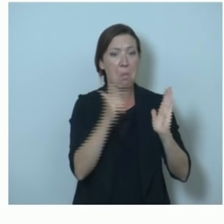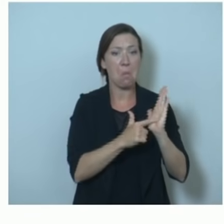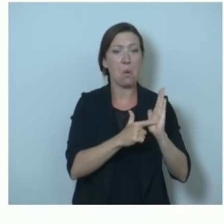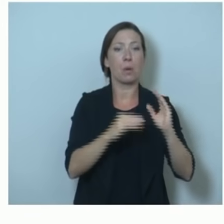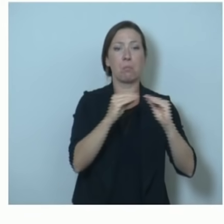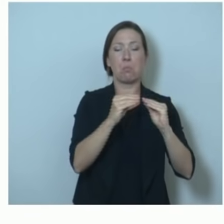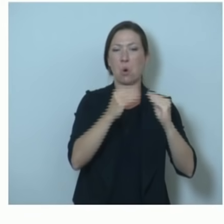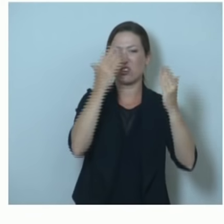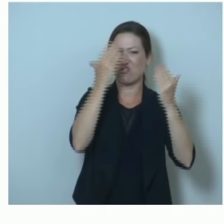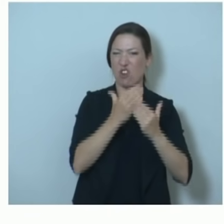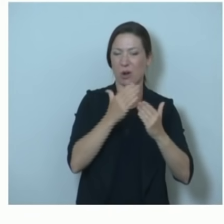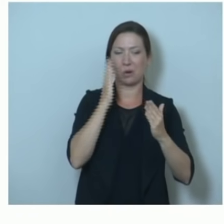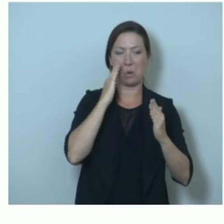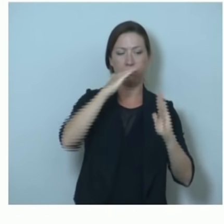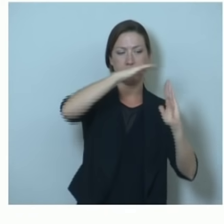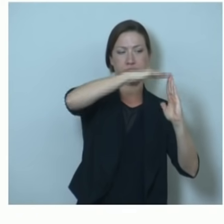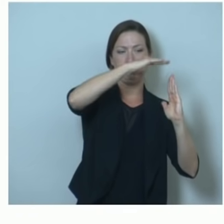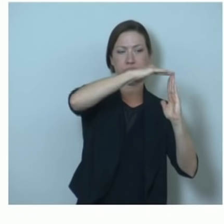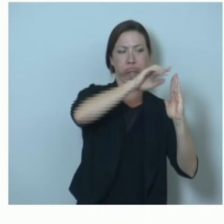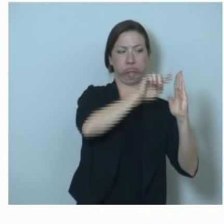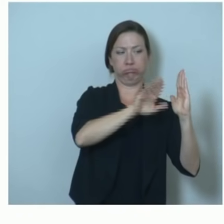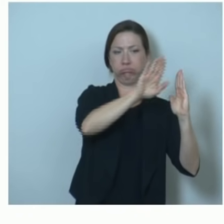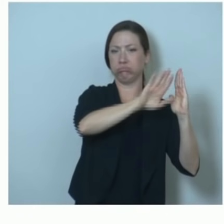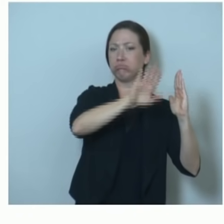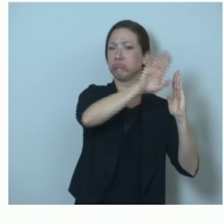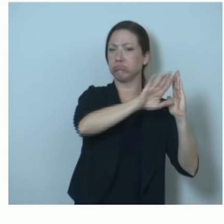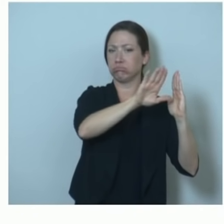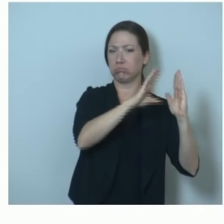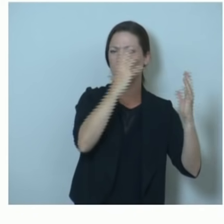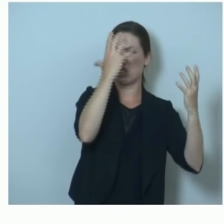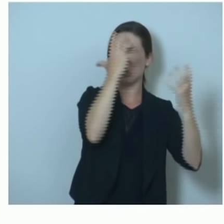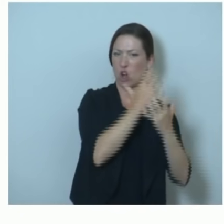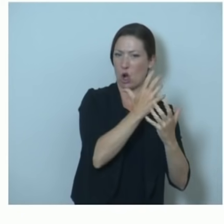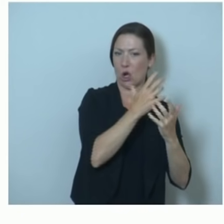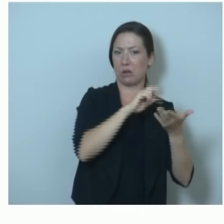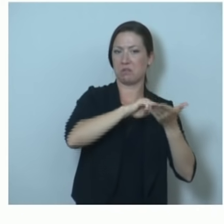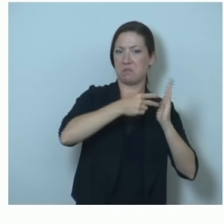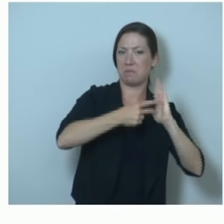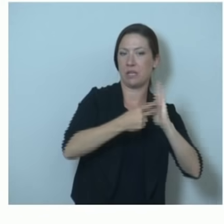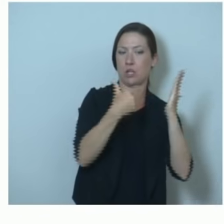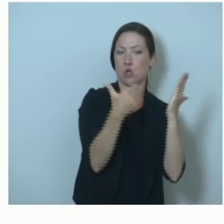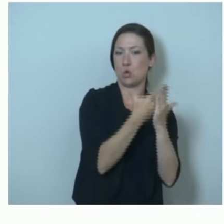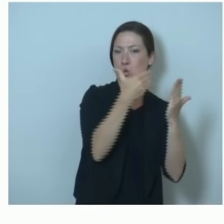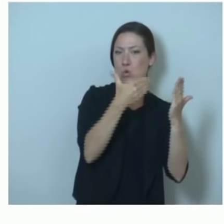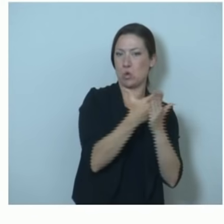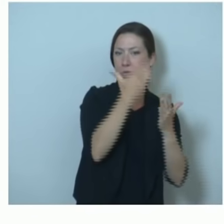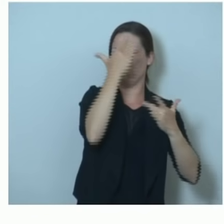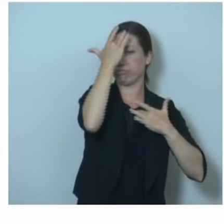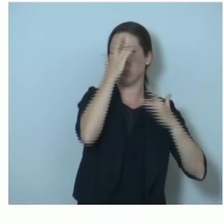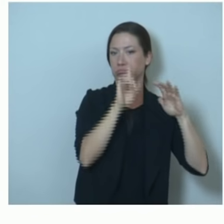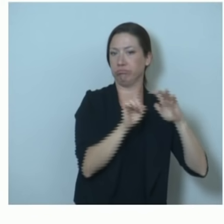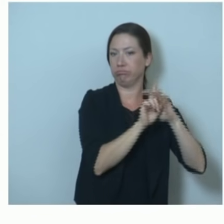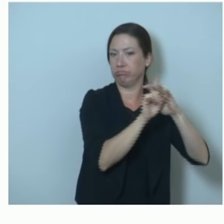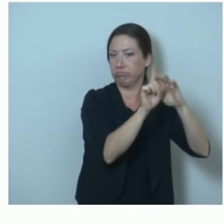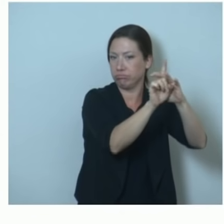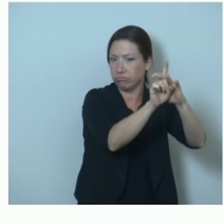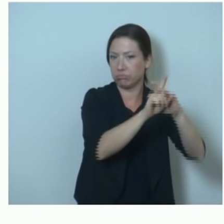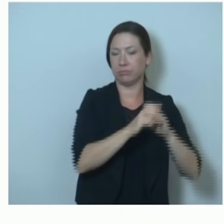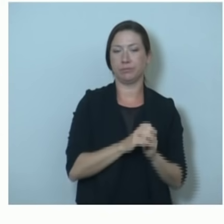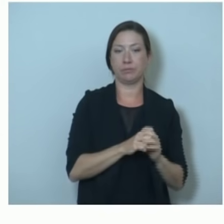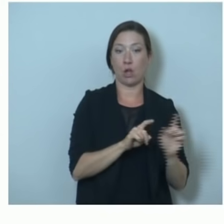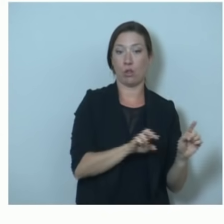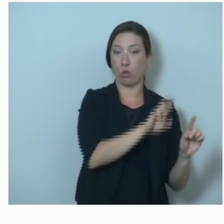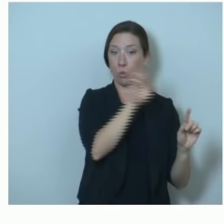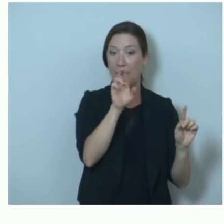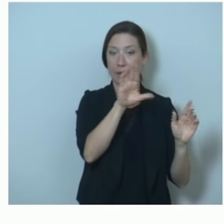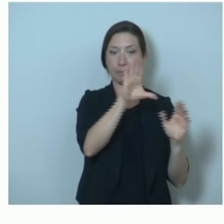upper left-hand corner of the map where most new cases are occurring. On the map on the right is